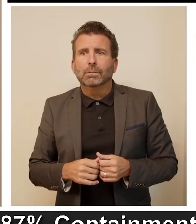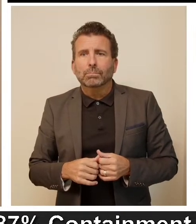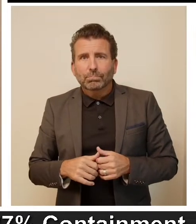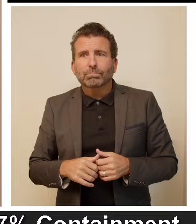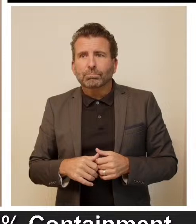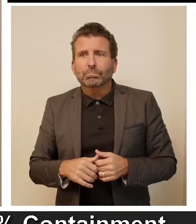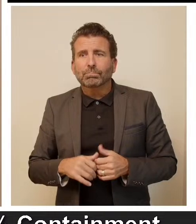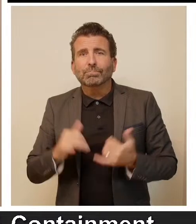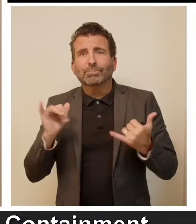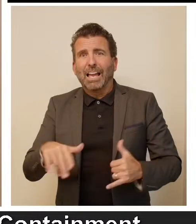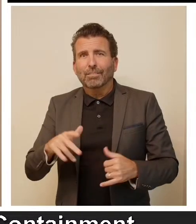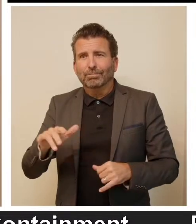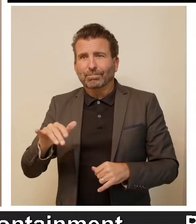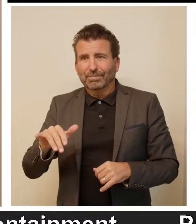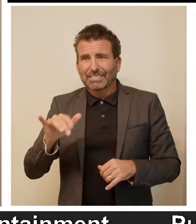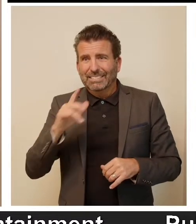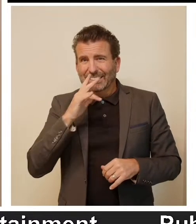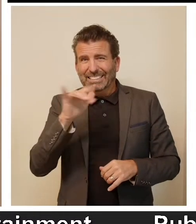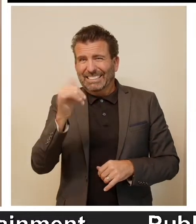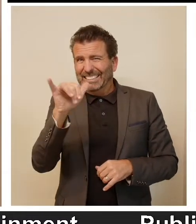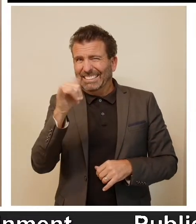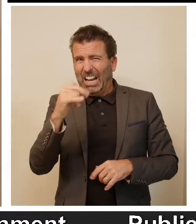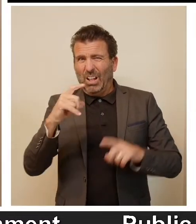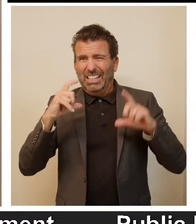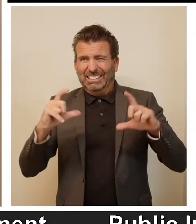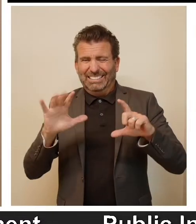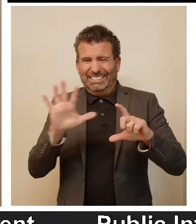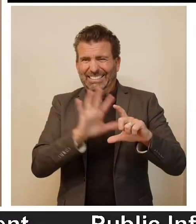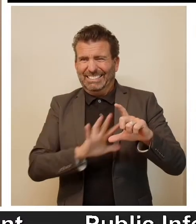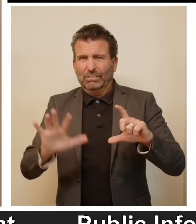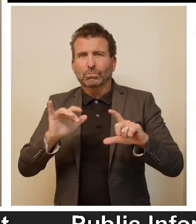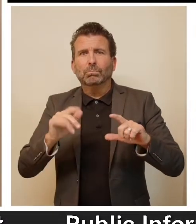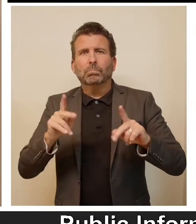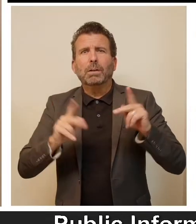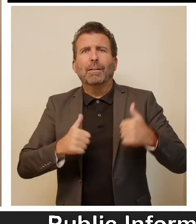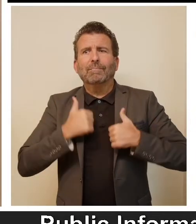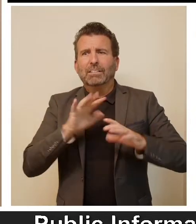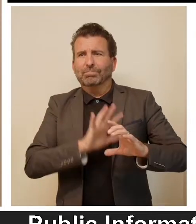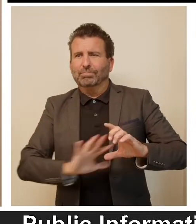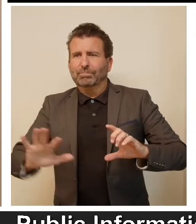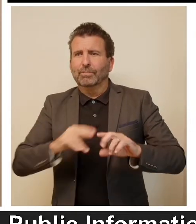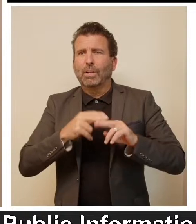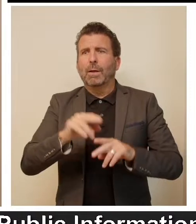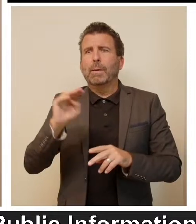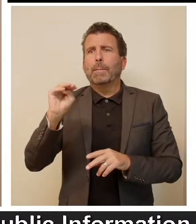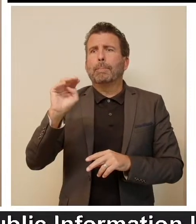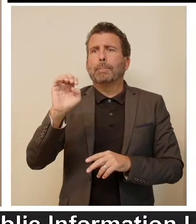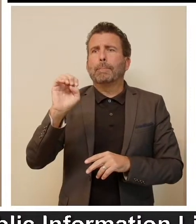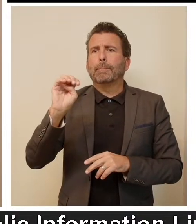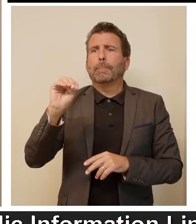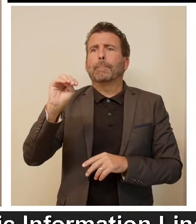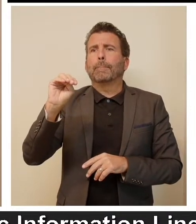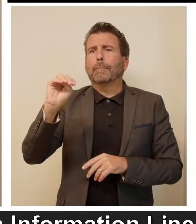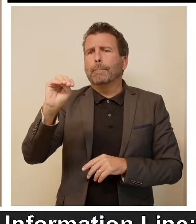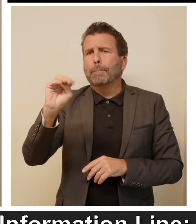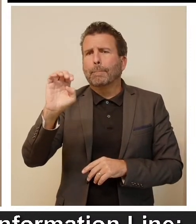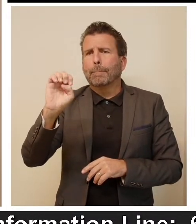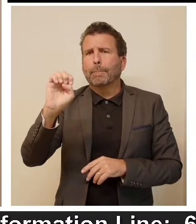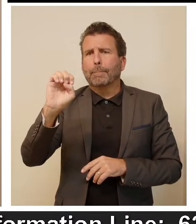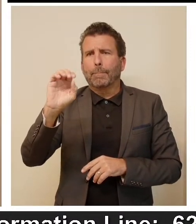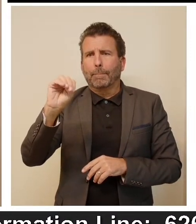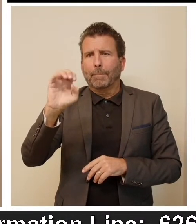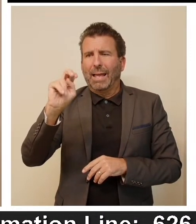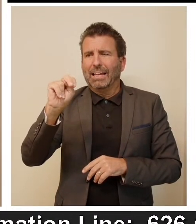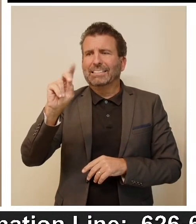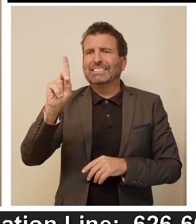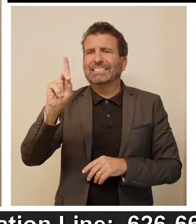this residents only down here, which you guys would know as White Park, Calaveras, and Mendocino, all of those on the A instead of the B, which is a little bit further south. We